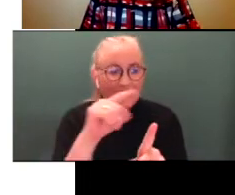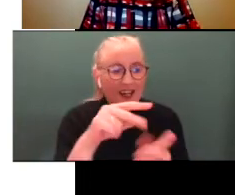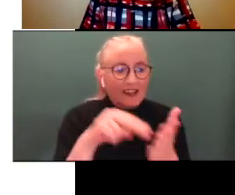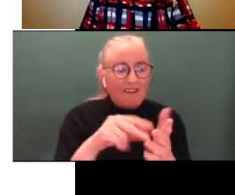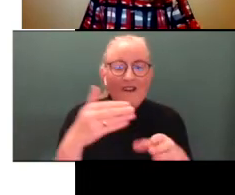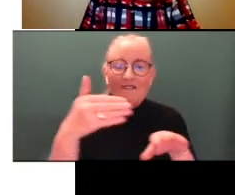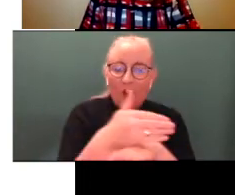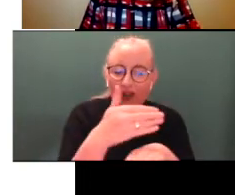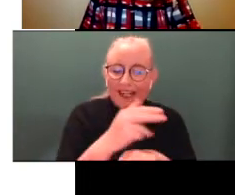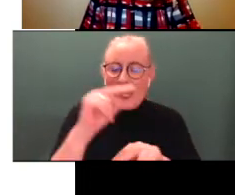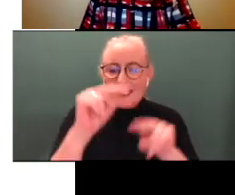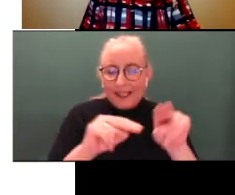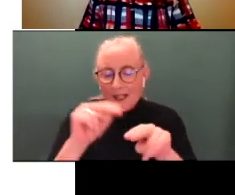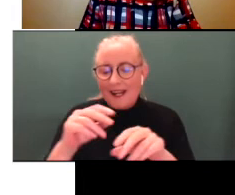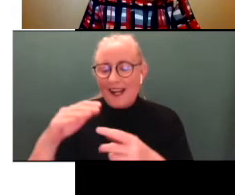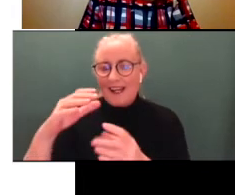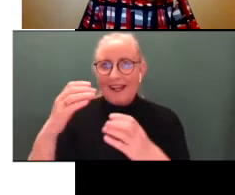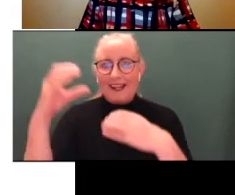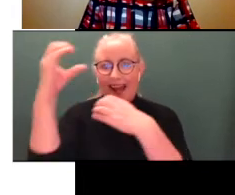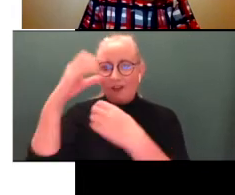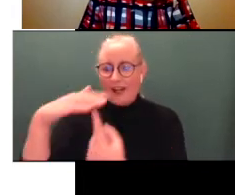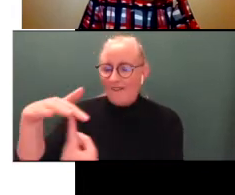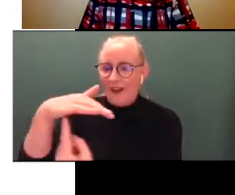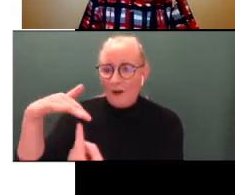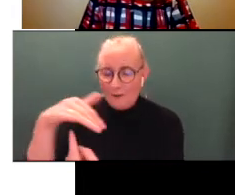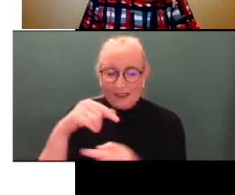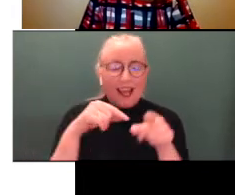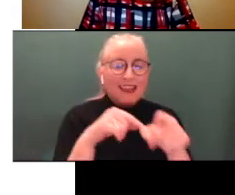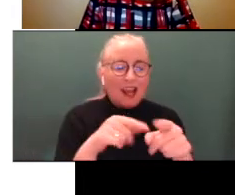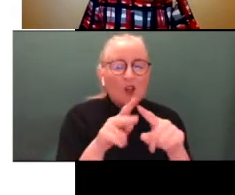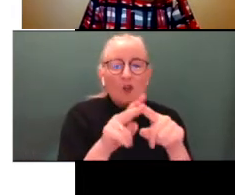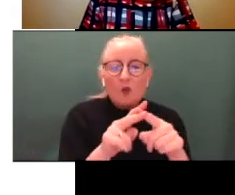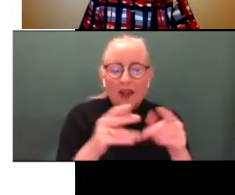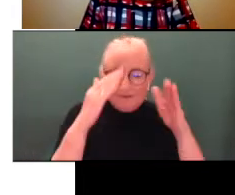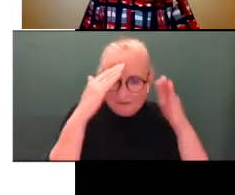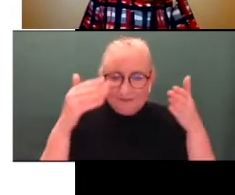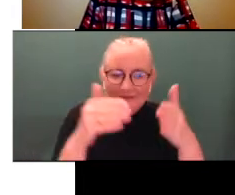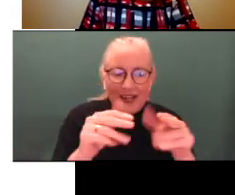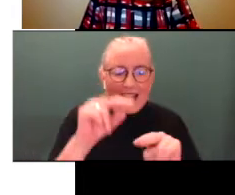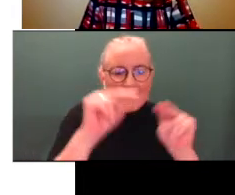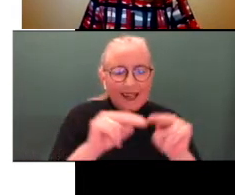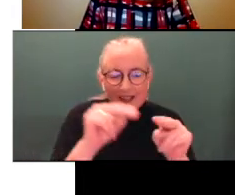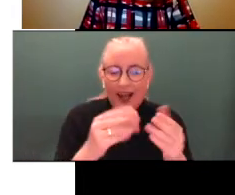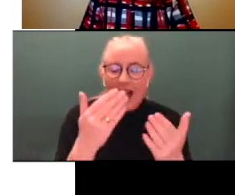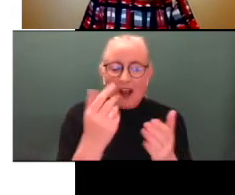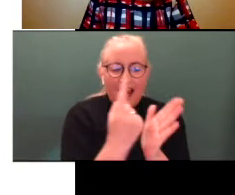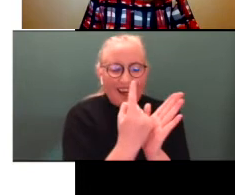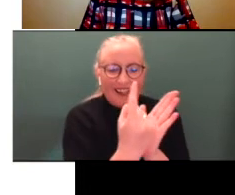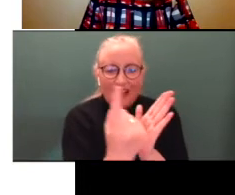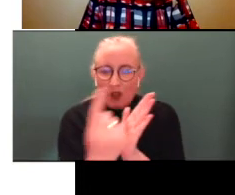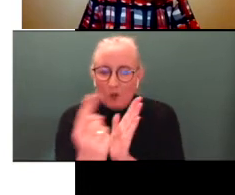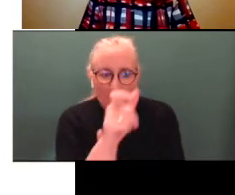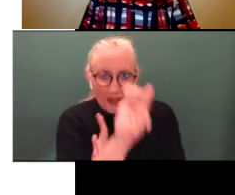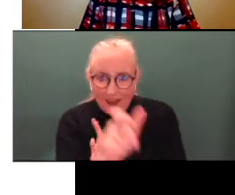Functional Assessment of Care Environment. And we used this tool to assess the capacity of individual participants and